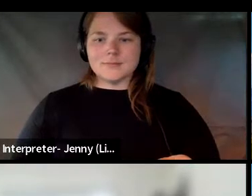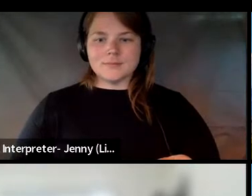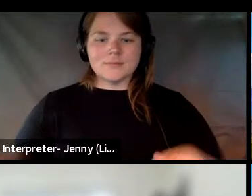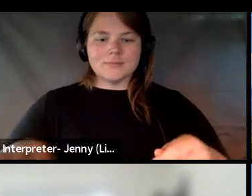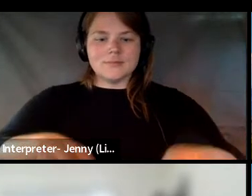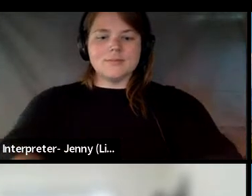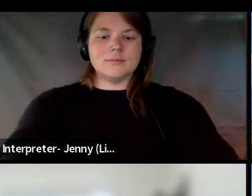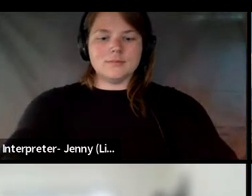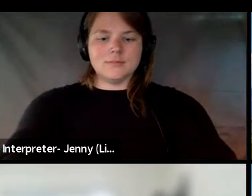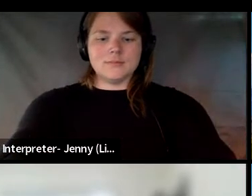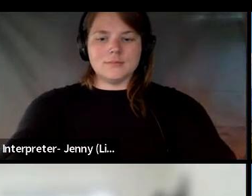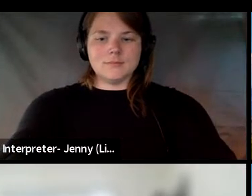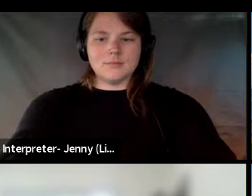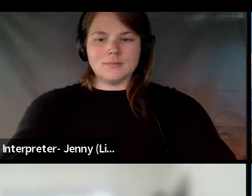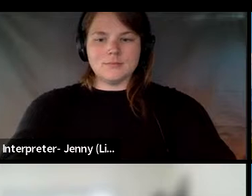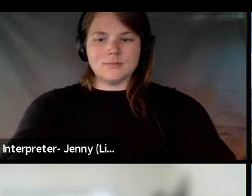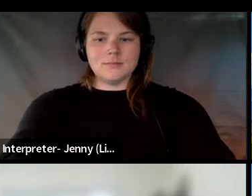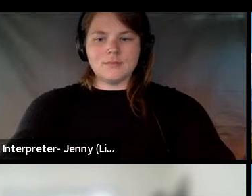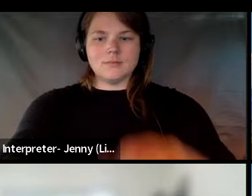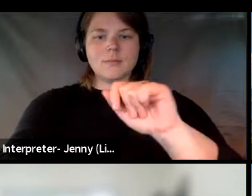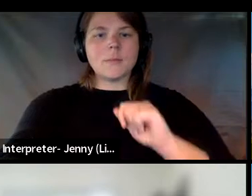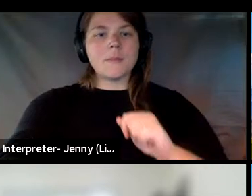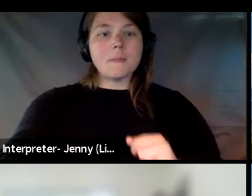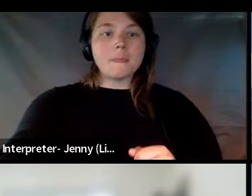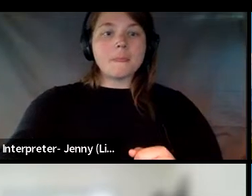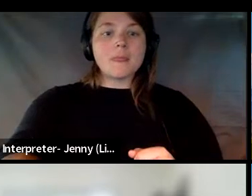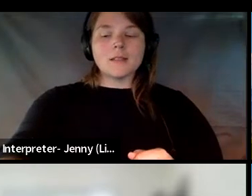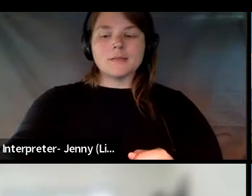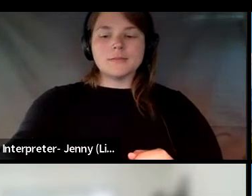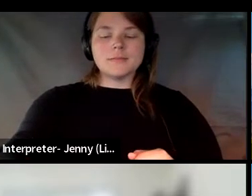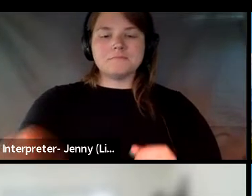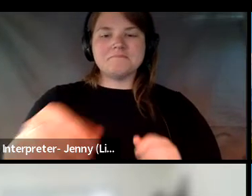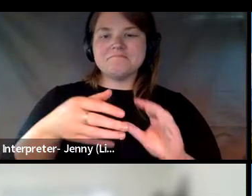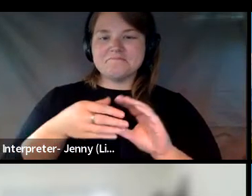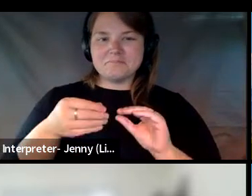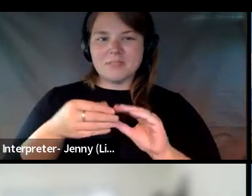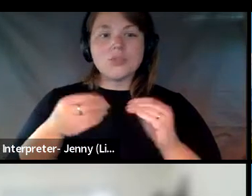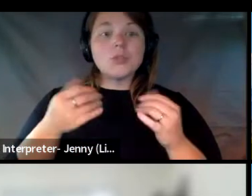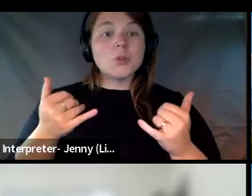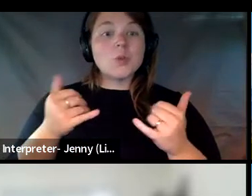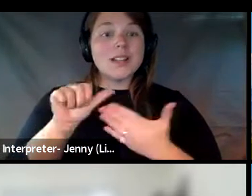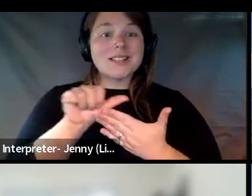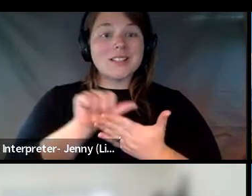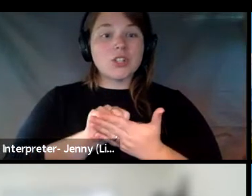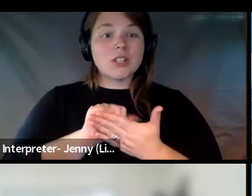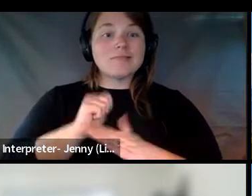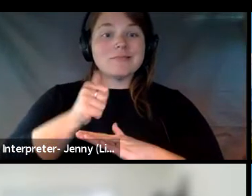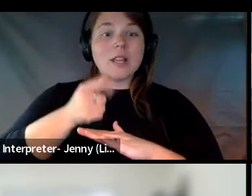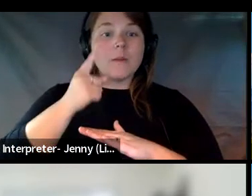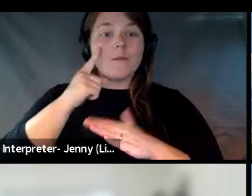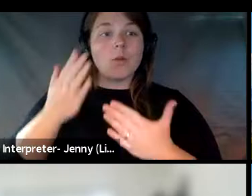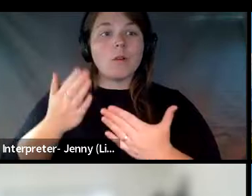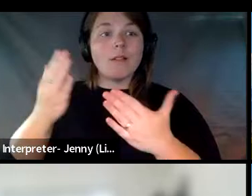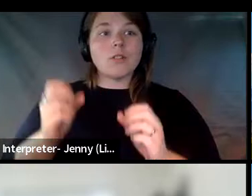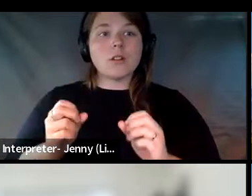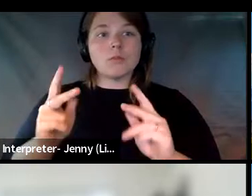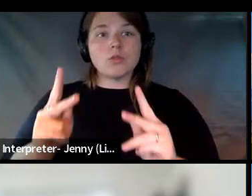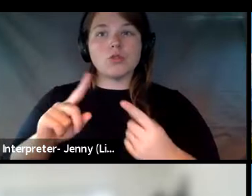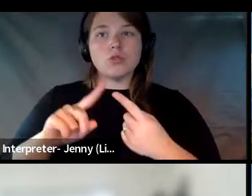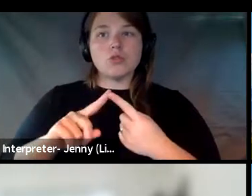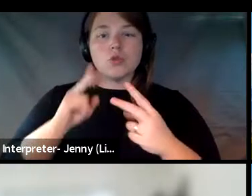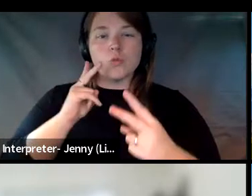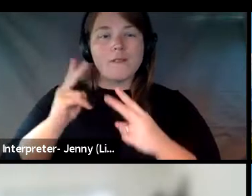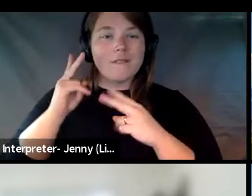Let's see. As mentioned, today's agenda is designed to offer an opportunity to reflect on our last in-person meeting